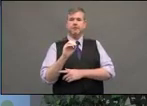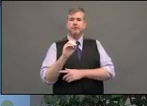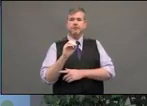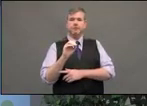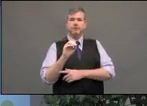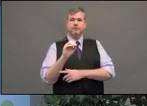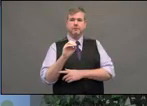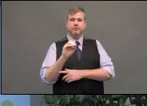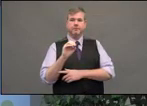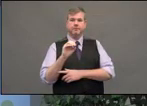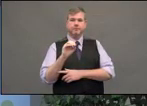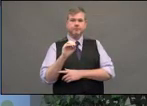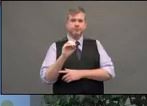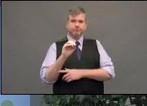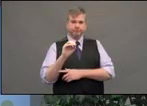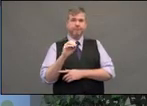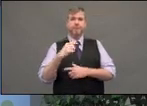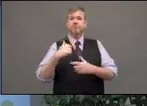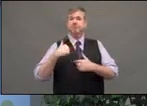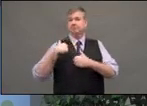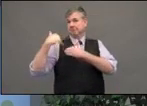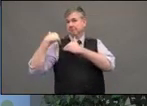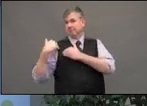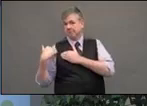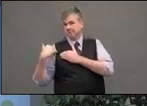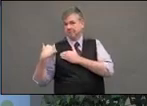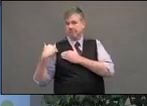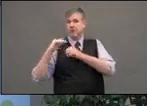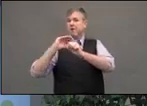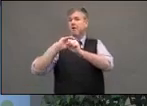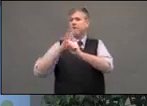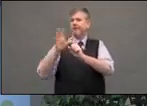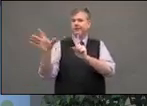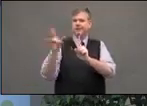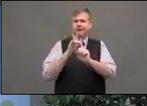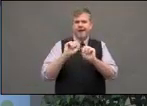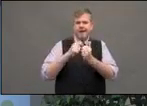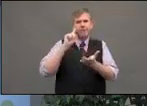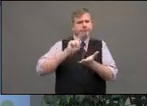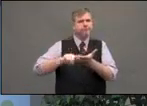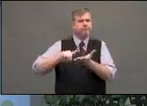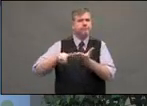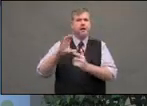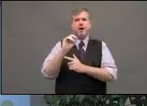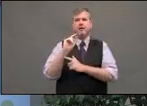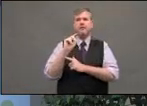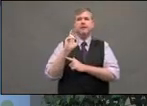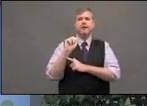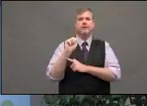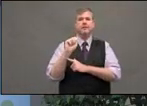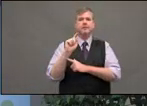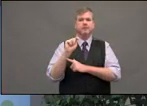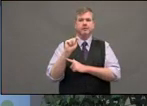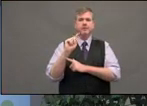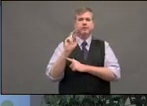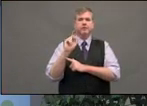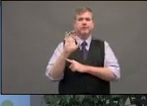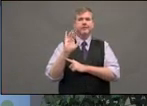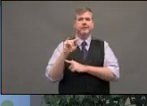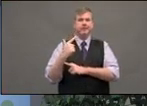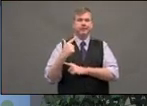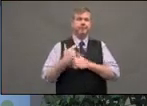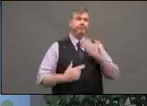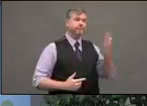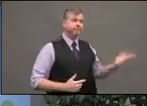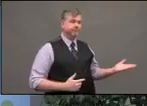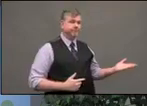I have with me Dr. Clara Rudman, Assistant Health Officer. We'll be having a conversation today about case investigation and contact tracing.